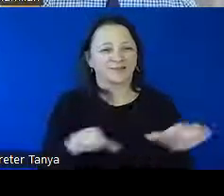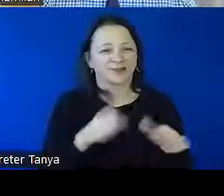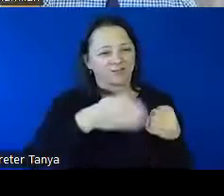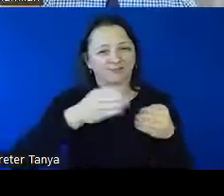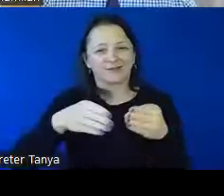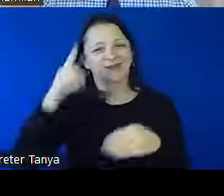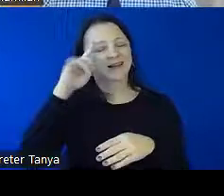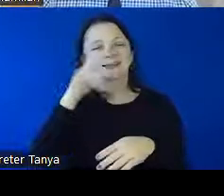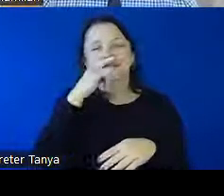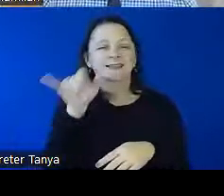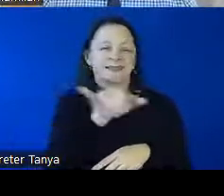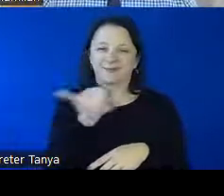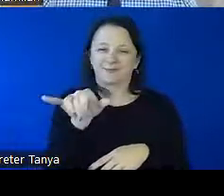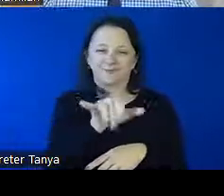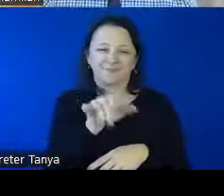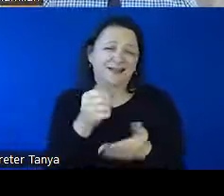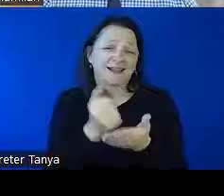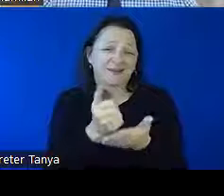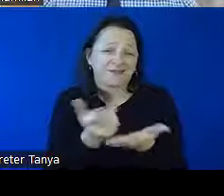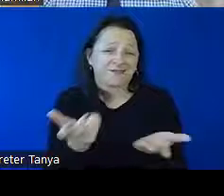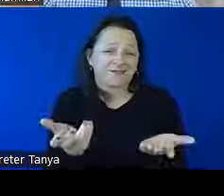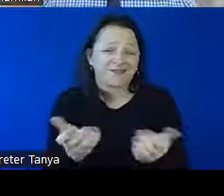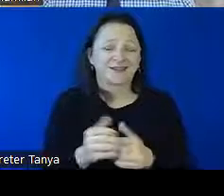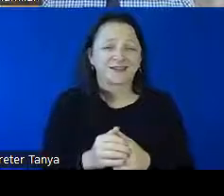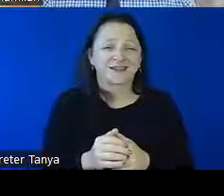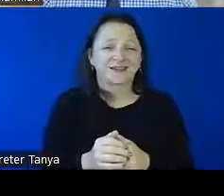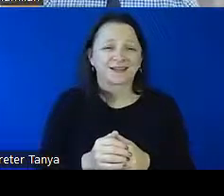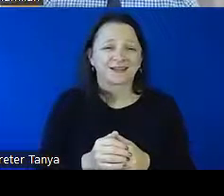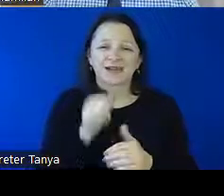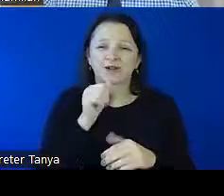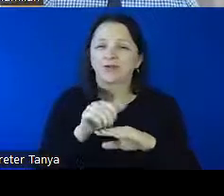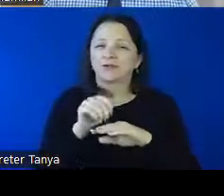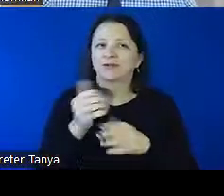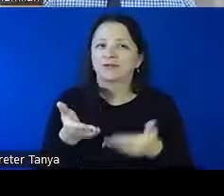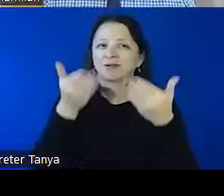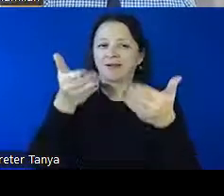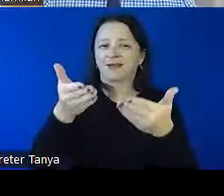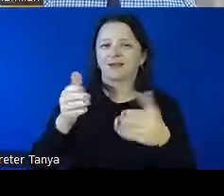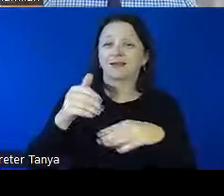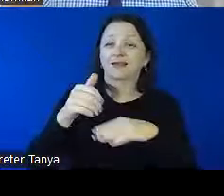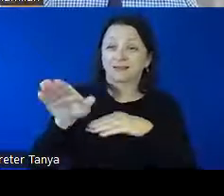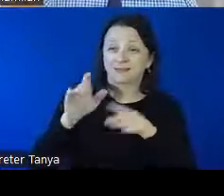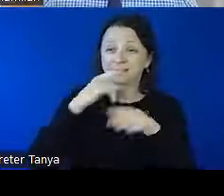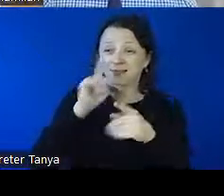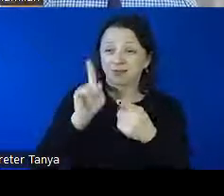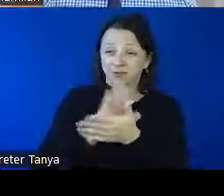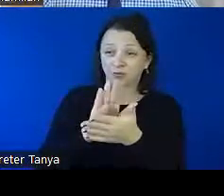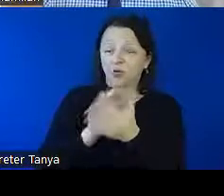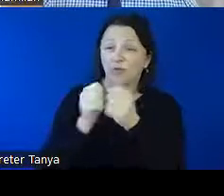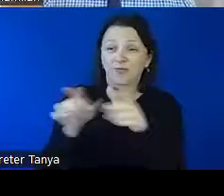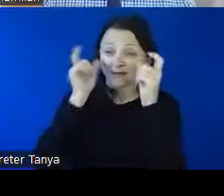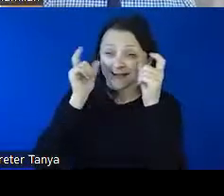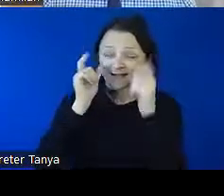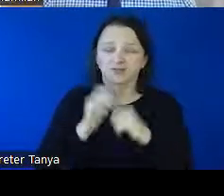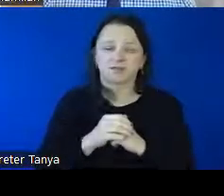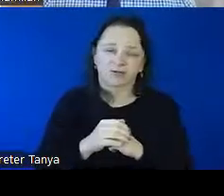kids are the same. So in the same way that I don't recommend sending your child out the front door without their glasses, I also don't recommend sending